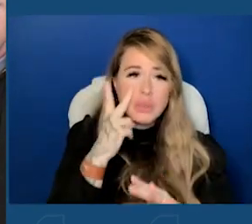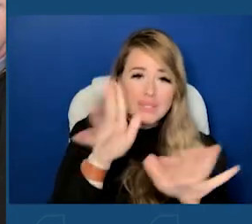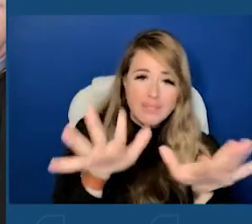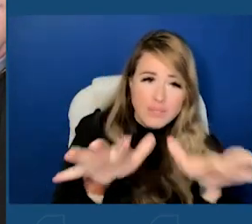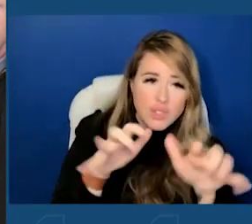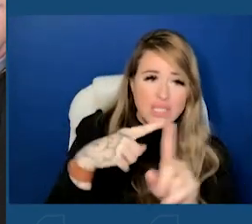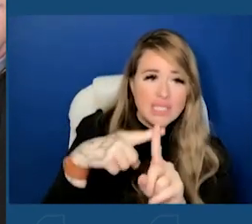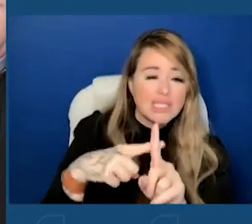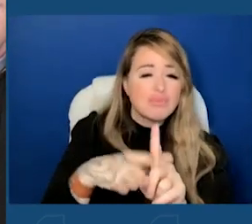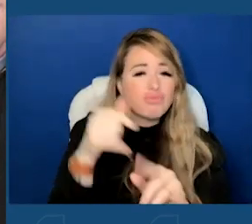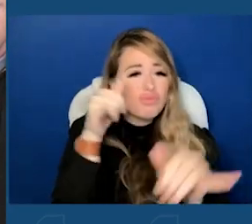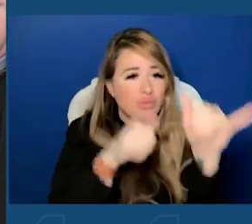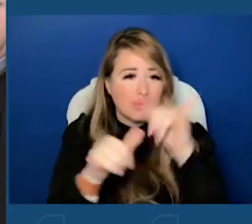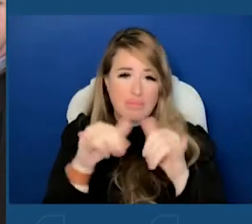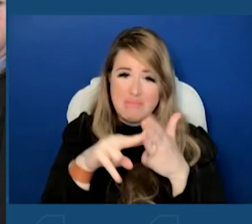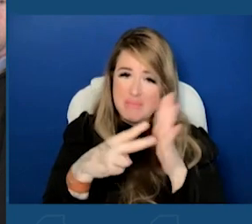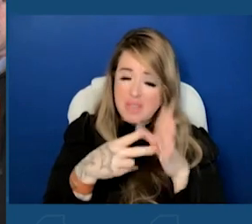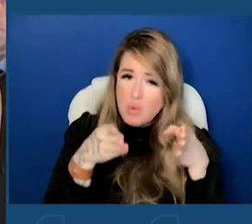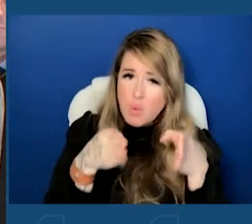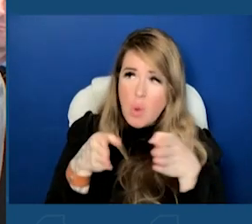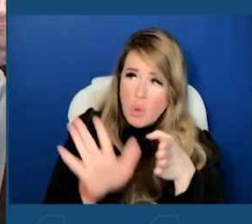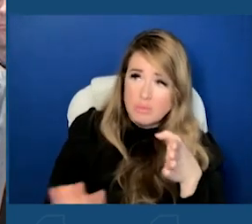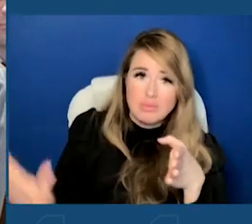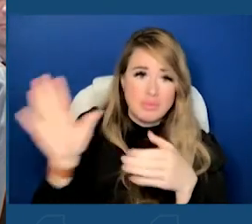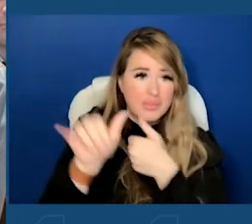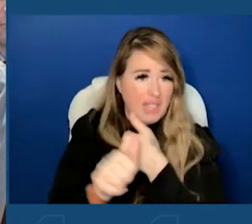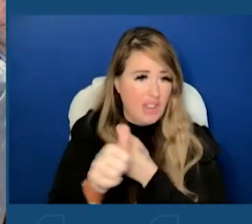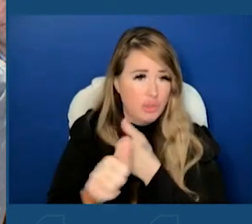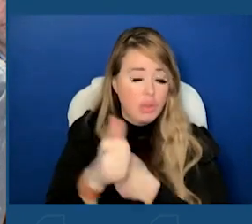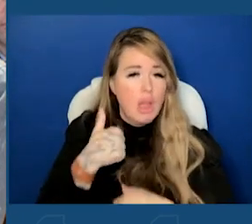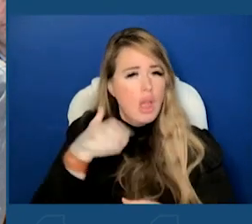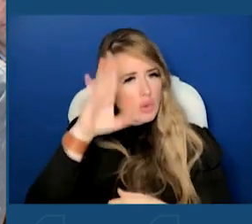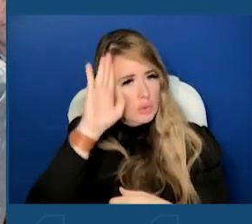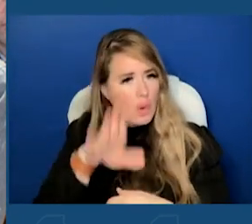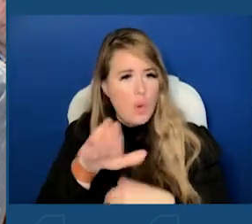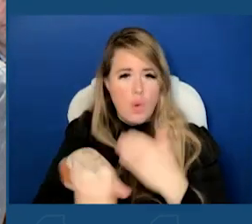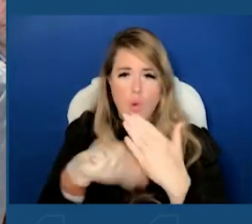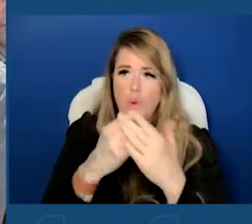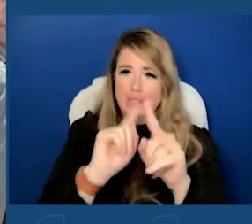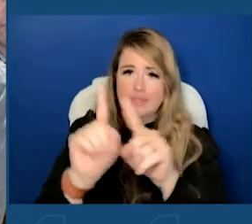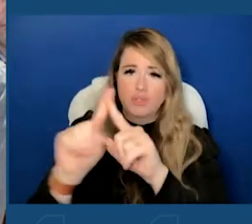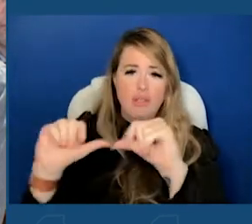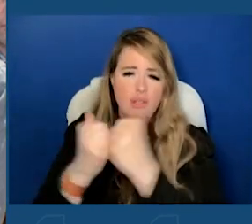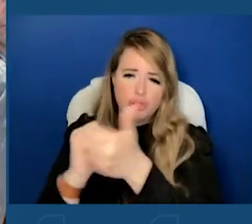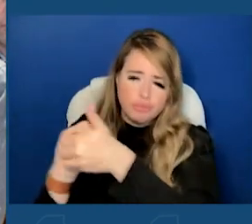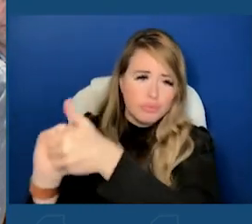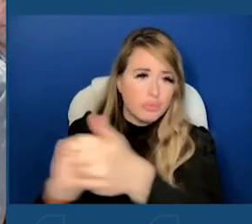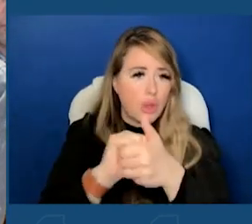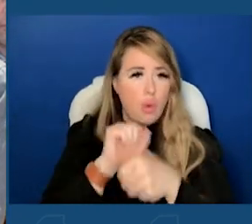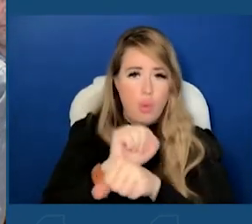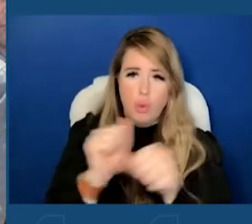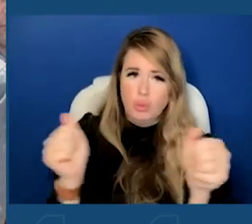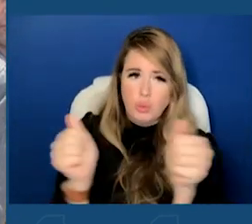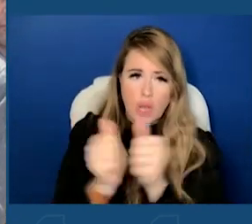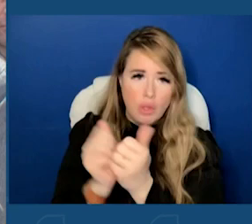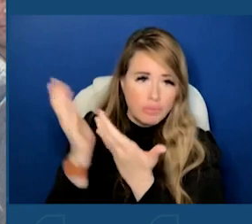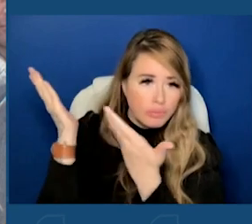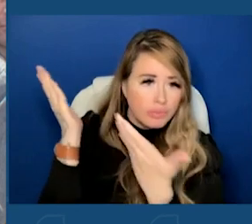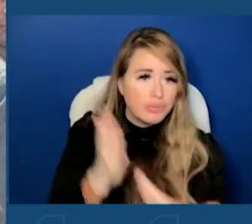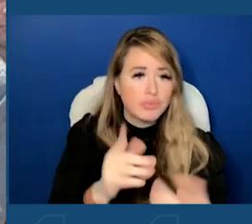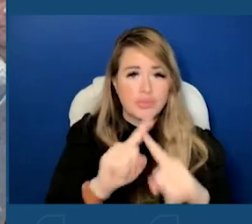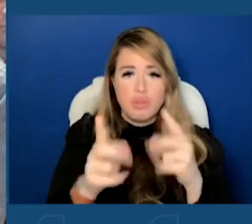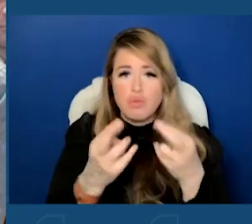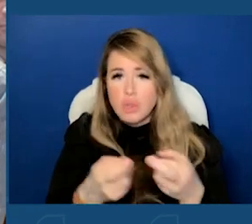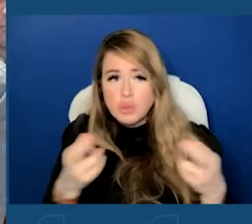temperatures, which made the roads incredibly dangerous. I know that all of those agencies worked very hard to bring either pumping resources and, of course,